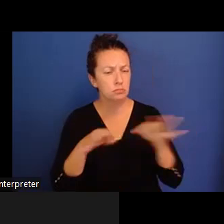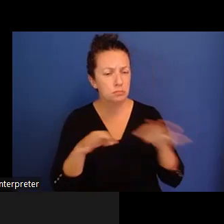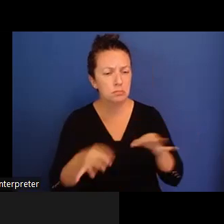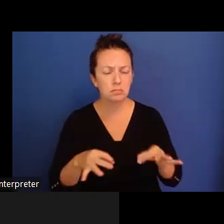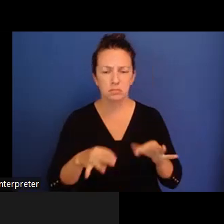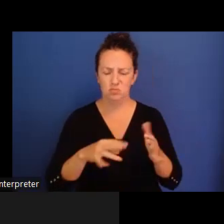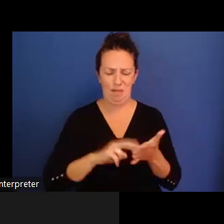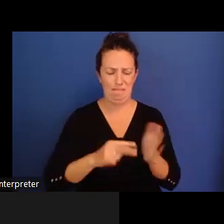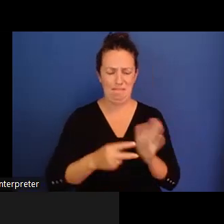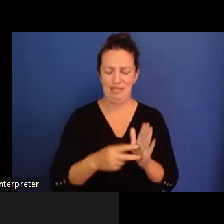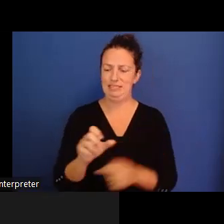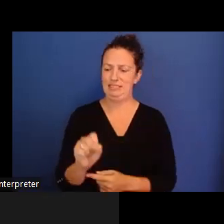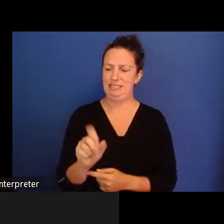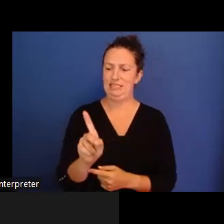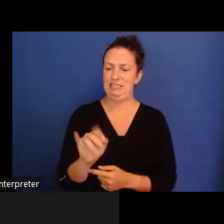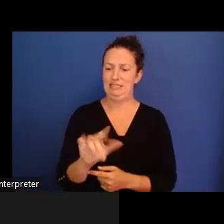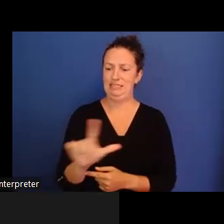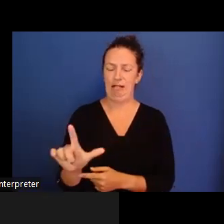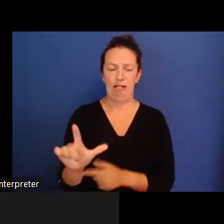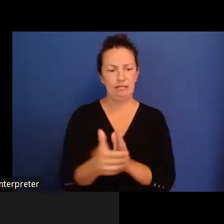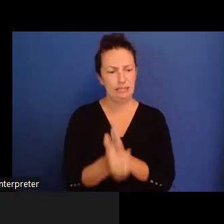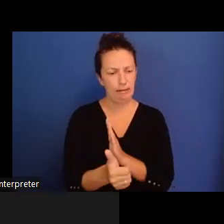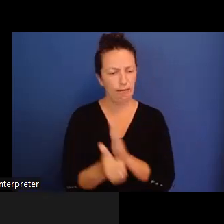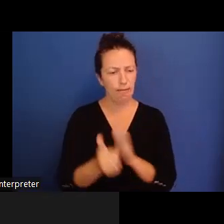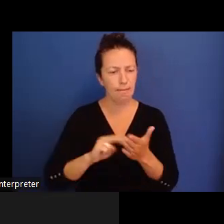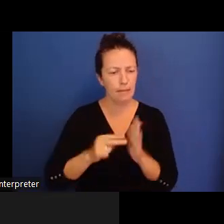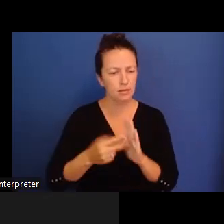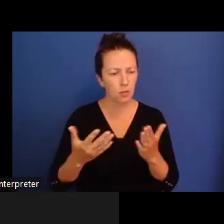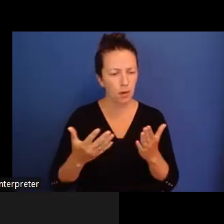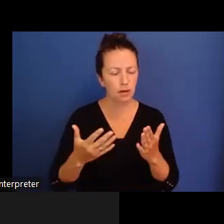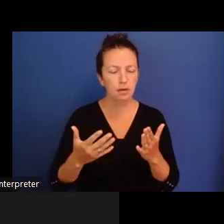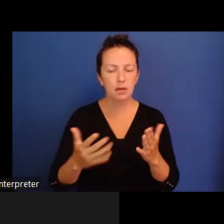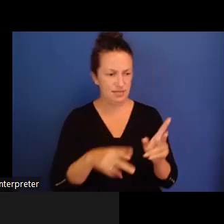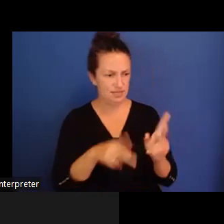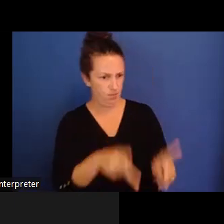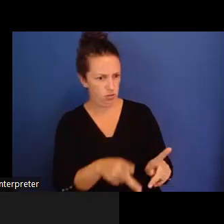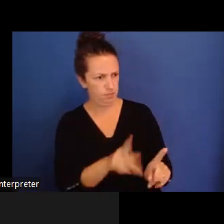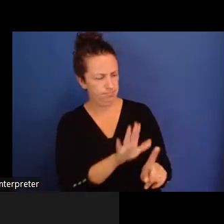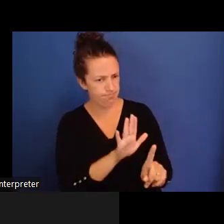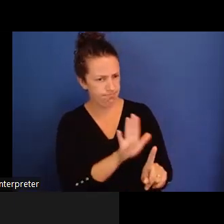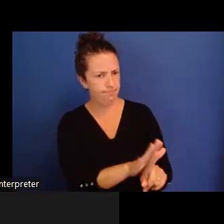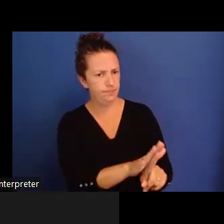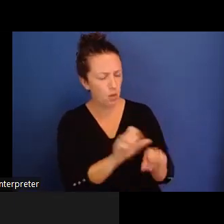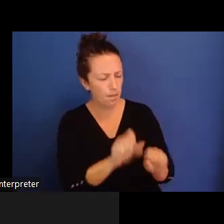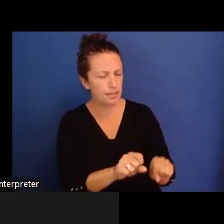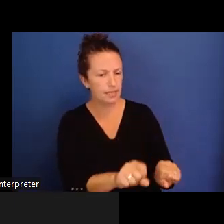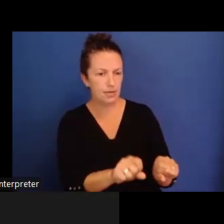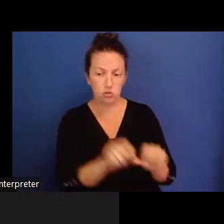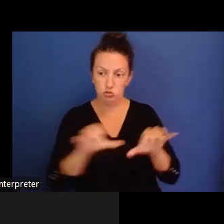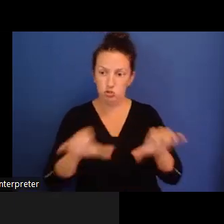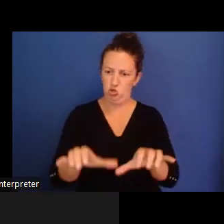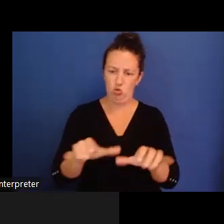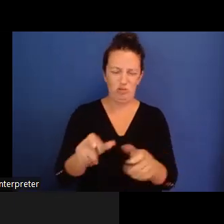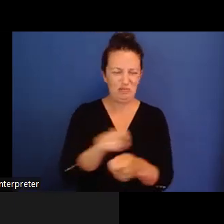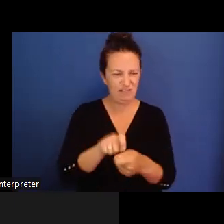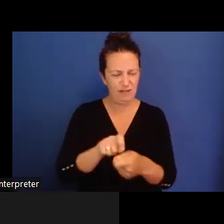skill is. And it's an individual's ability to perform a specific task or solve a problem